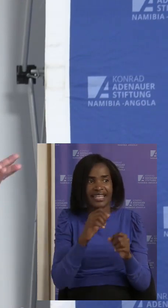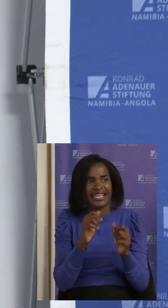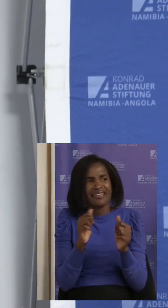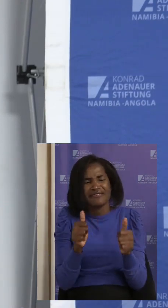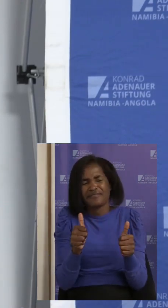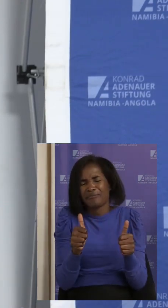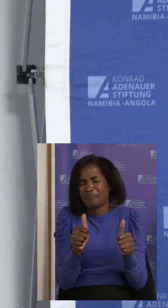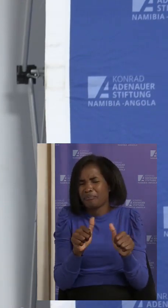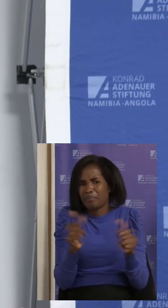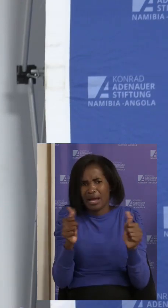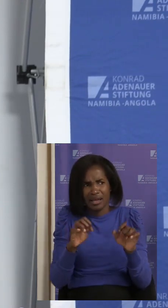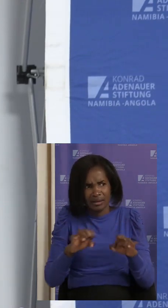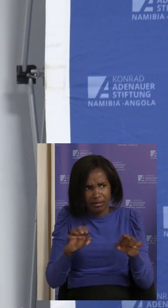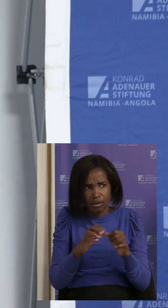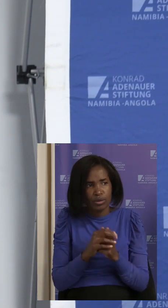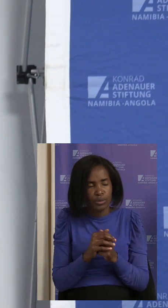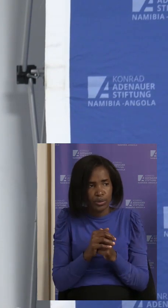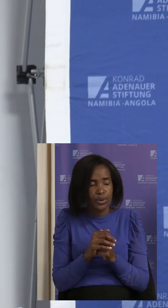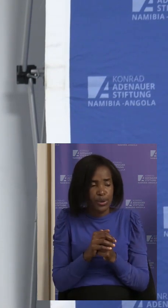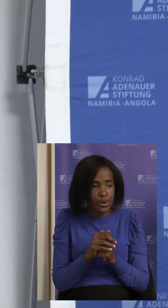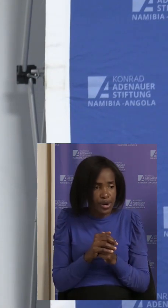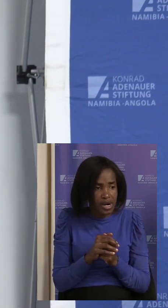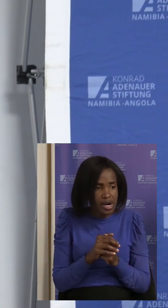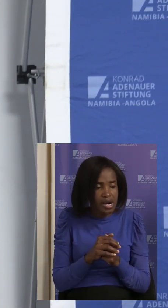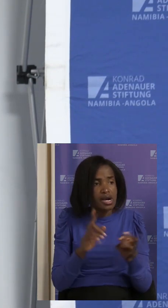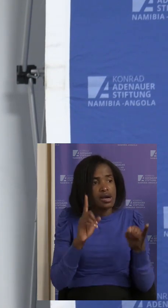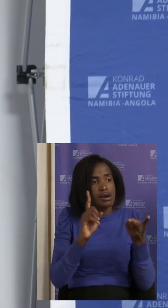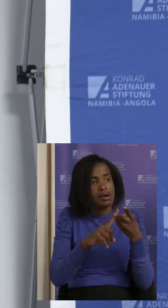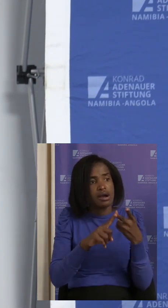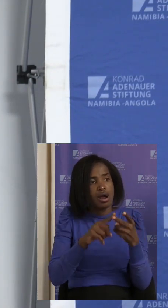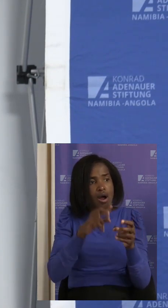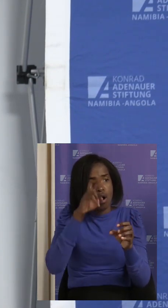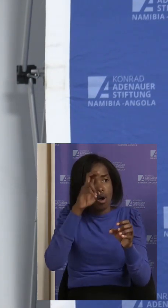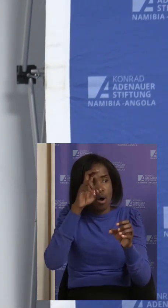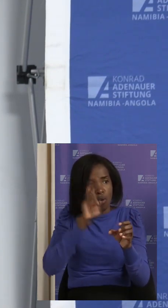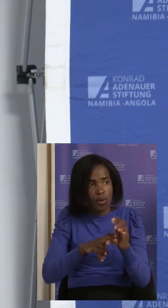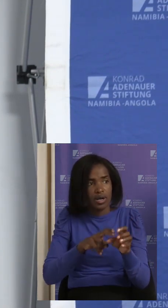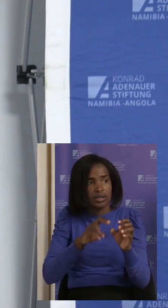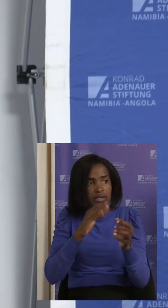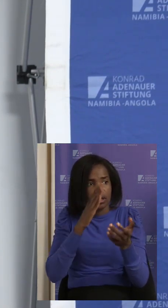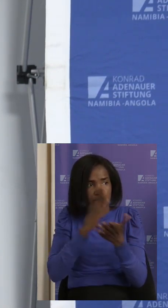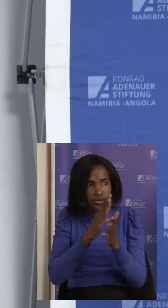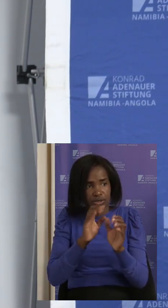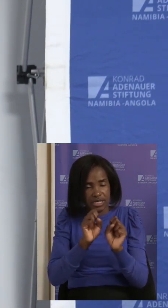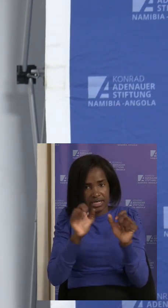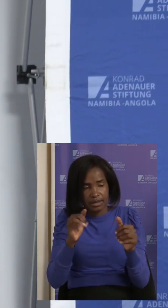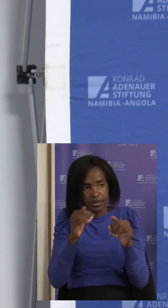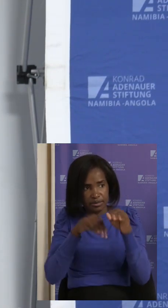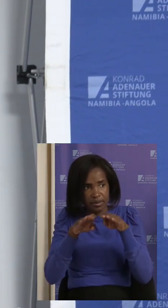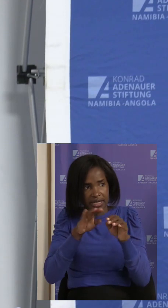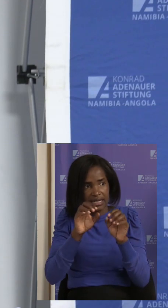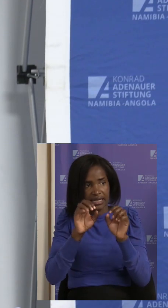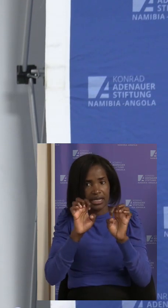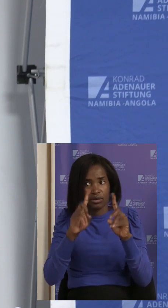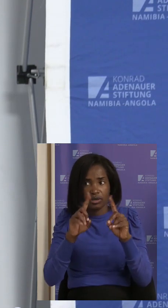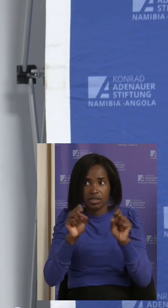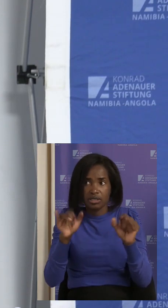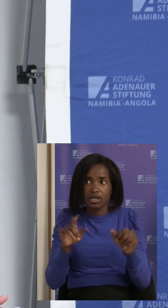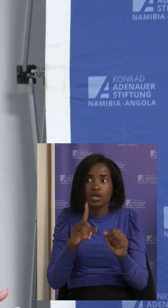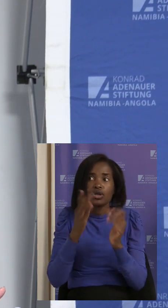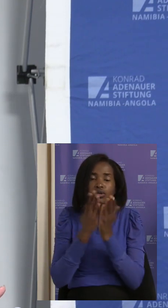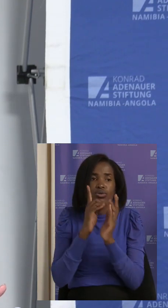right. And also the quality and assurance system must be implemented within the education system, the school